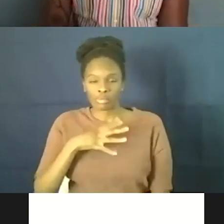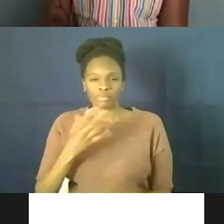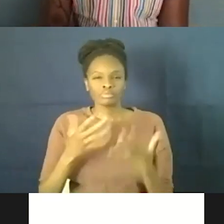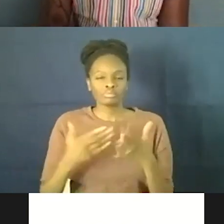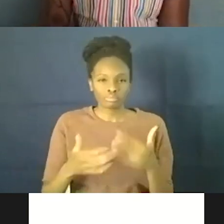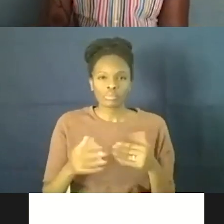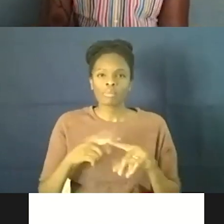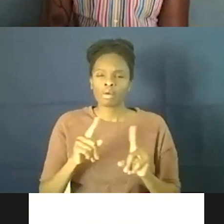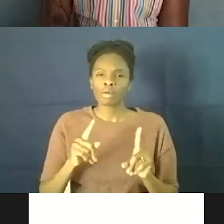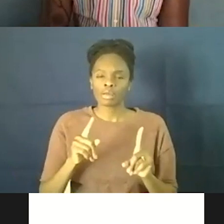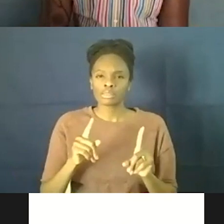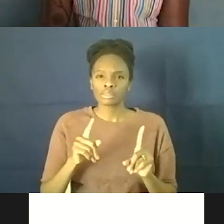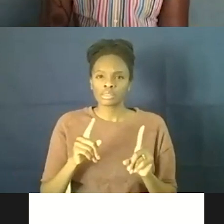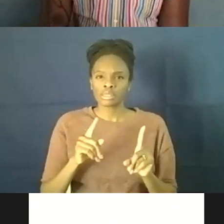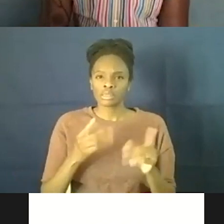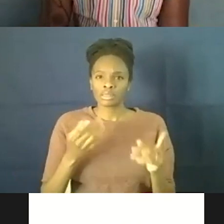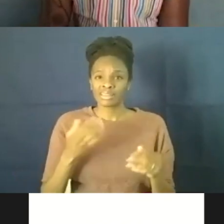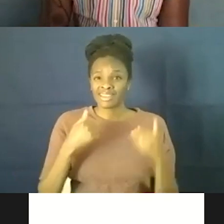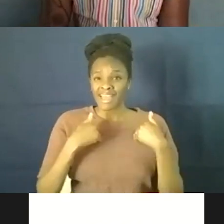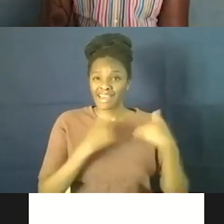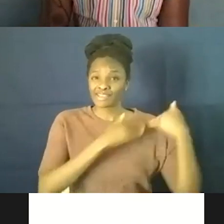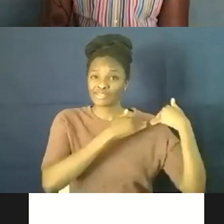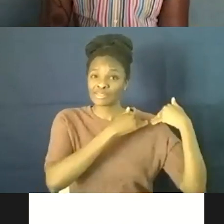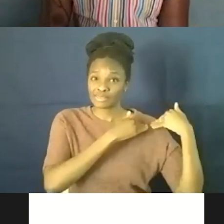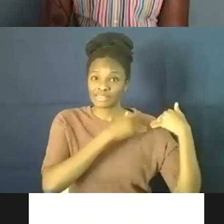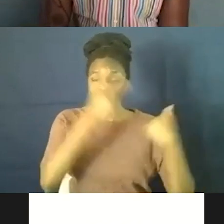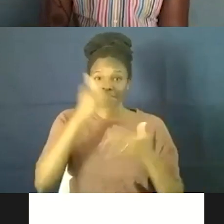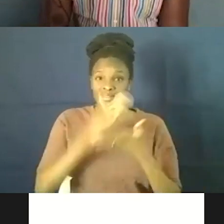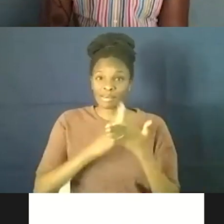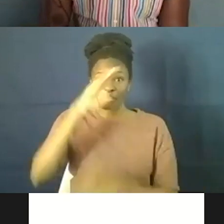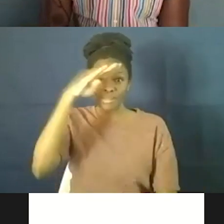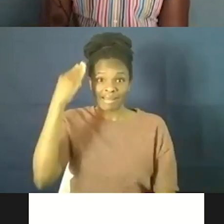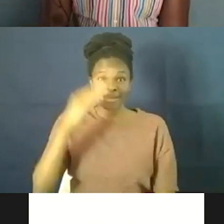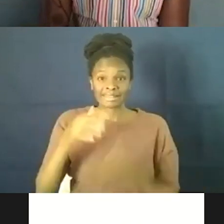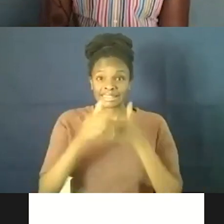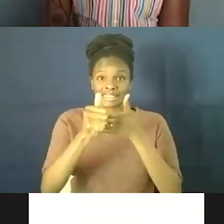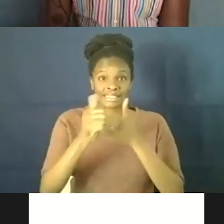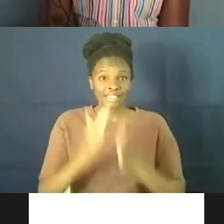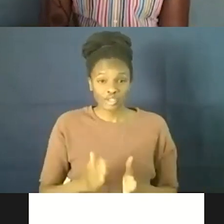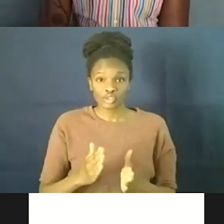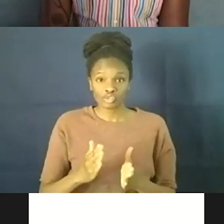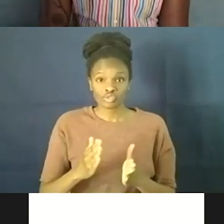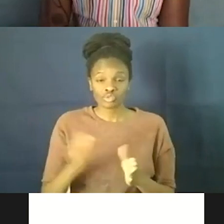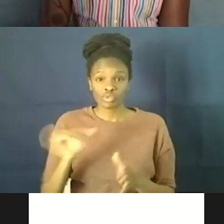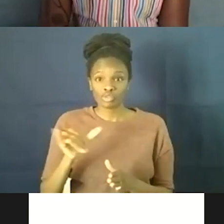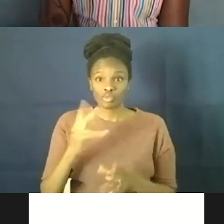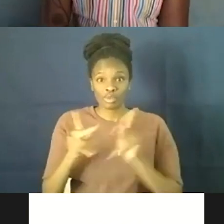wasn't sort of an accounting for, like you said, our Black leaders who were being accused of these things. Like, the Me Too movement was just